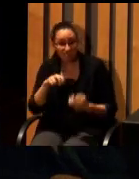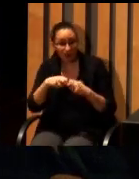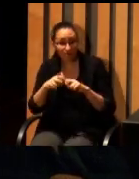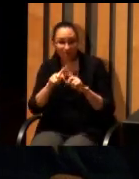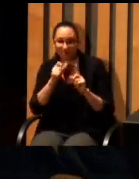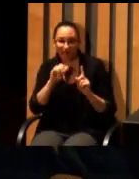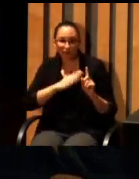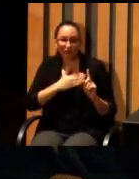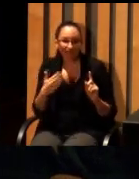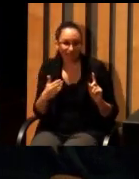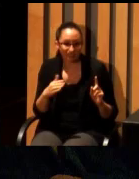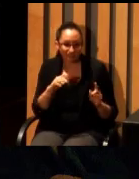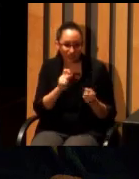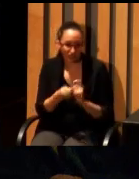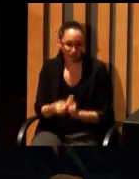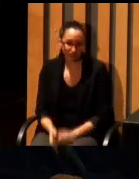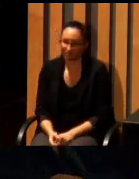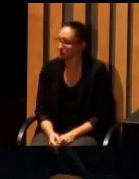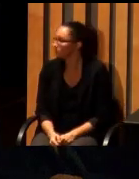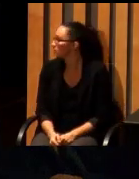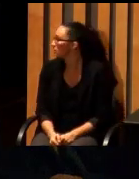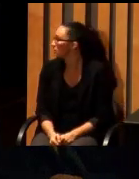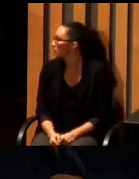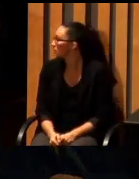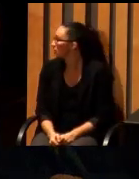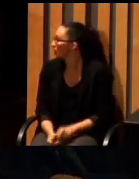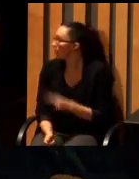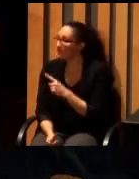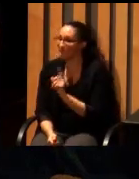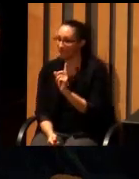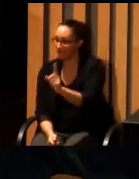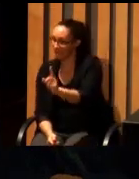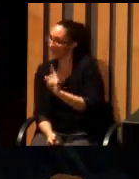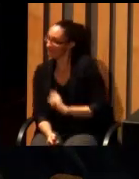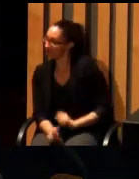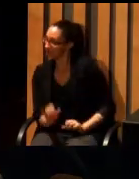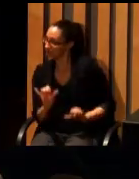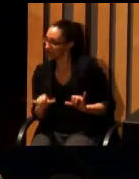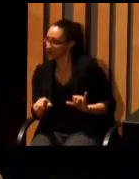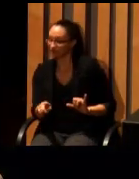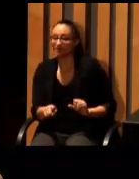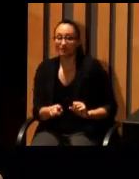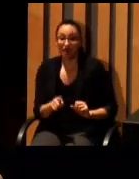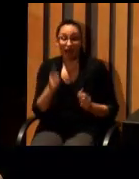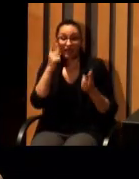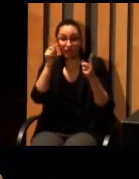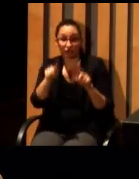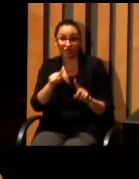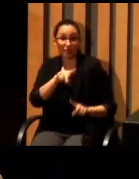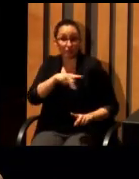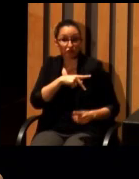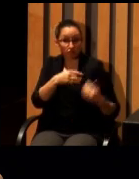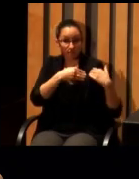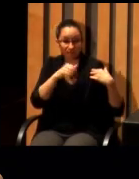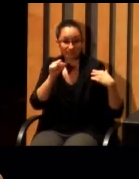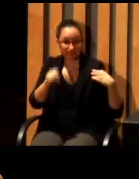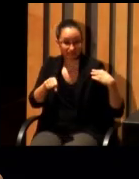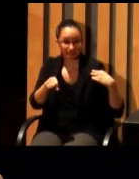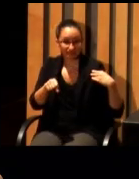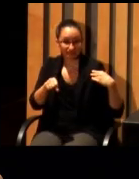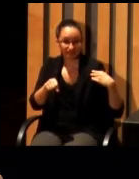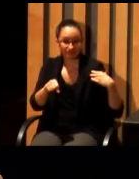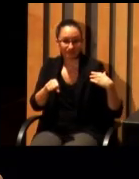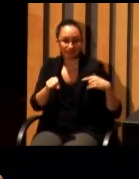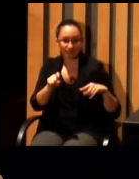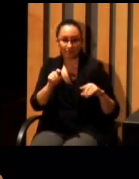to do it at all. Let me come back at you just for a second, because yes, I agree. It is personal responsibility. But